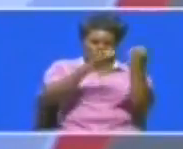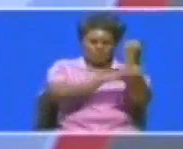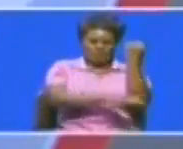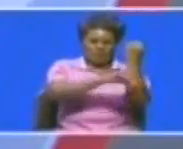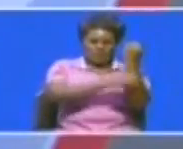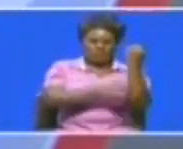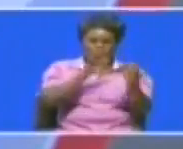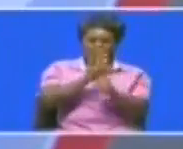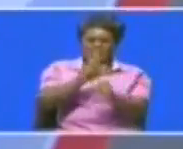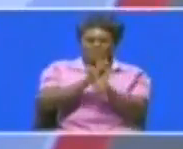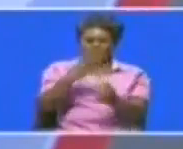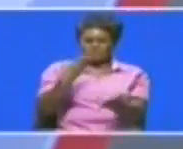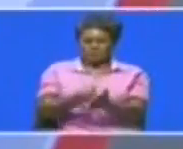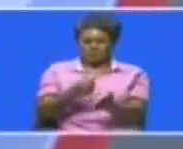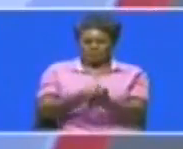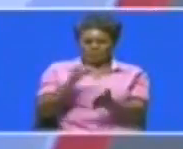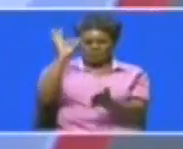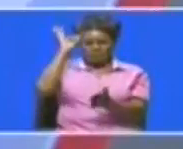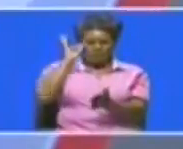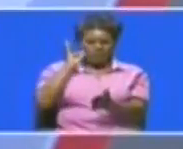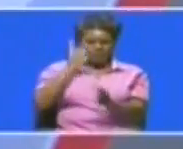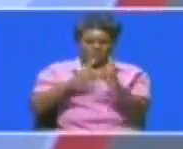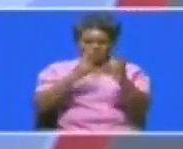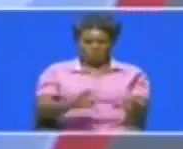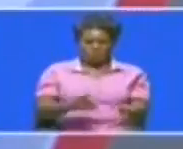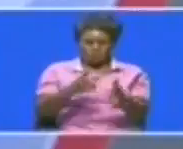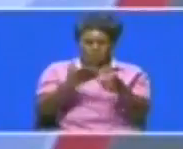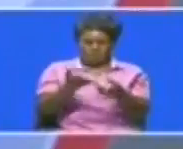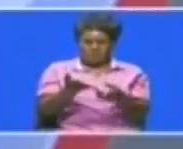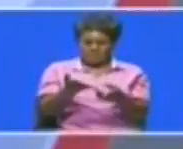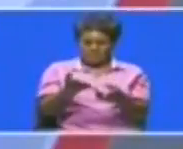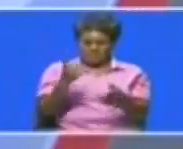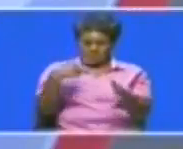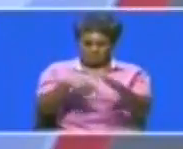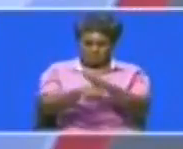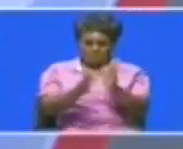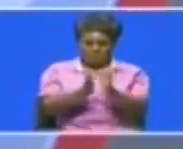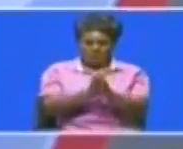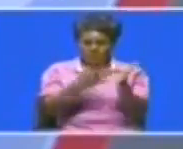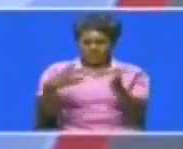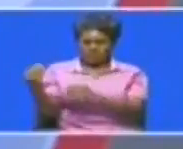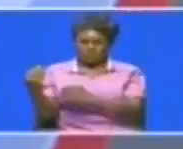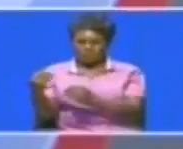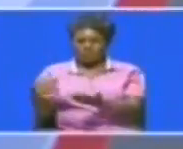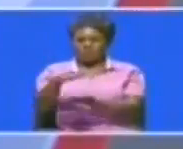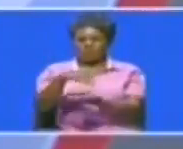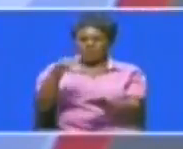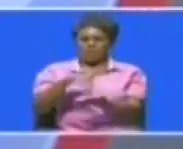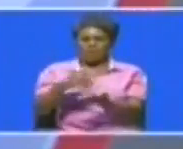Well, Francis Mtalaki reports from the port of Mombasa, which is said to be one of the entry and exit points of minerals. Take a look.